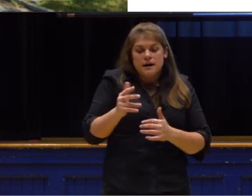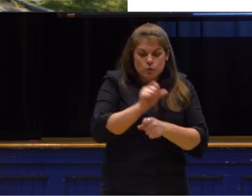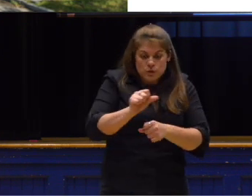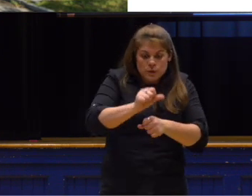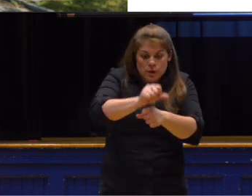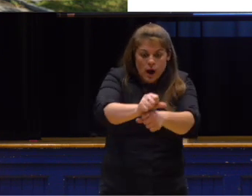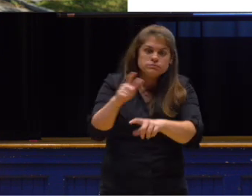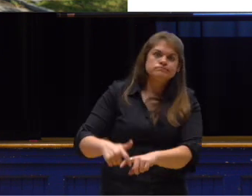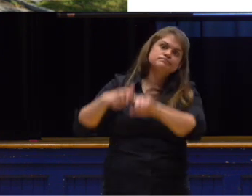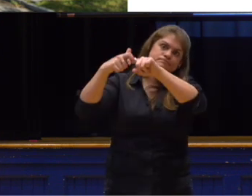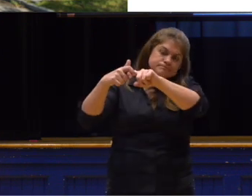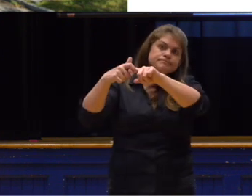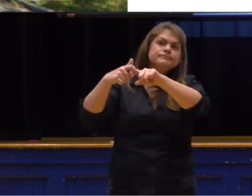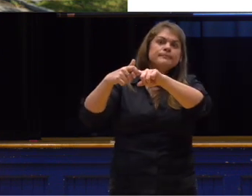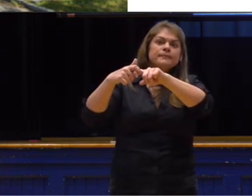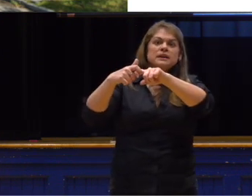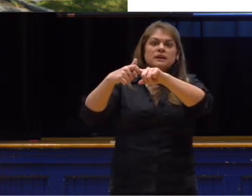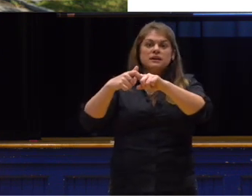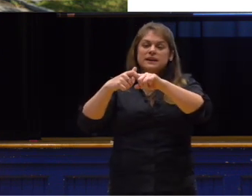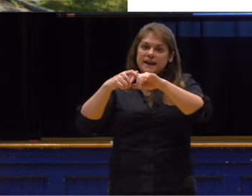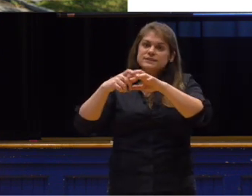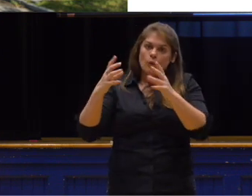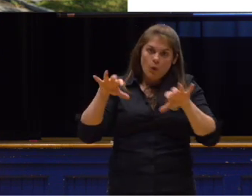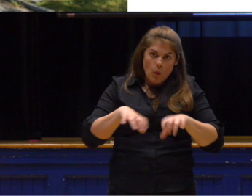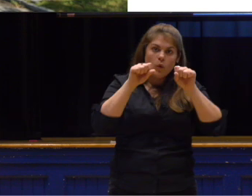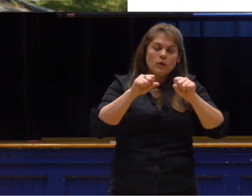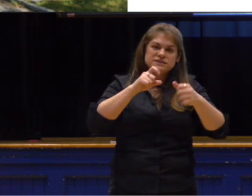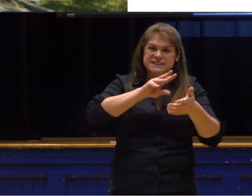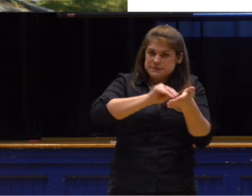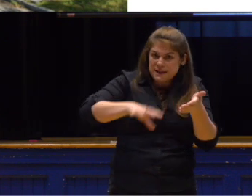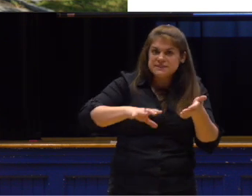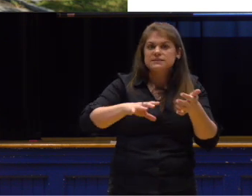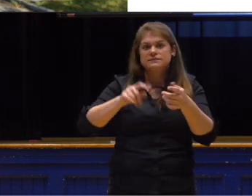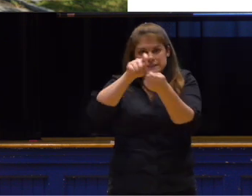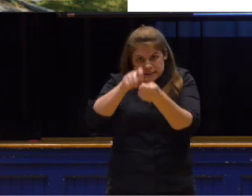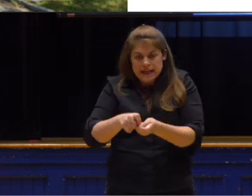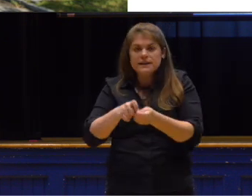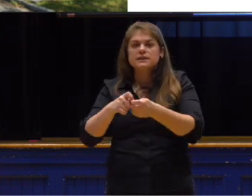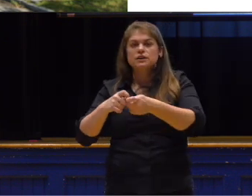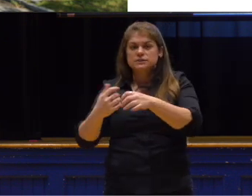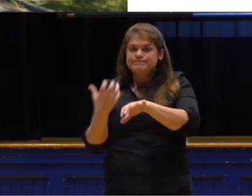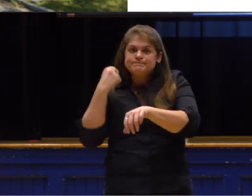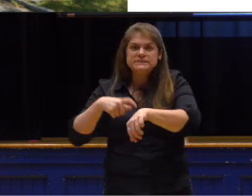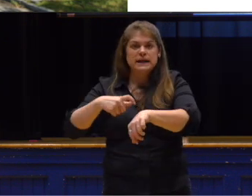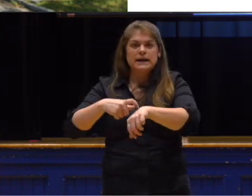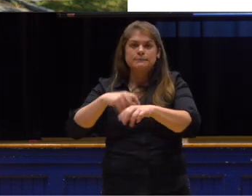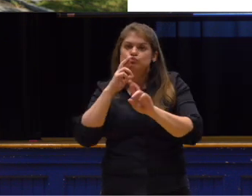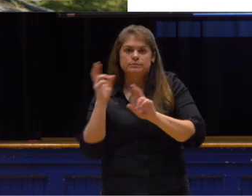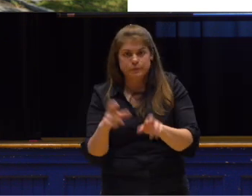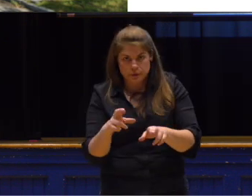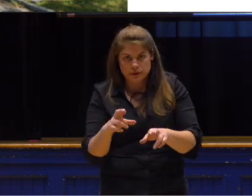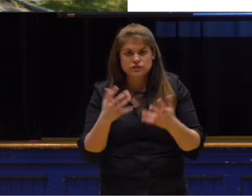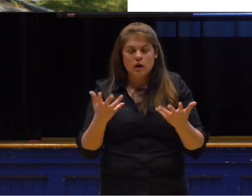have to stop and do a costly, but B, very detailed and time-consuming report. So we're trying to